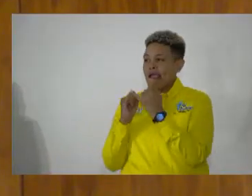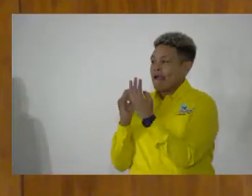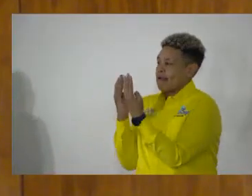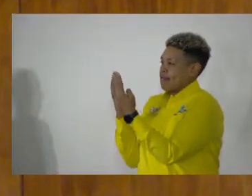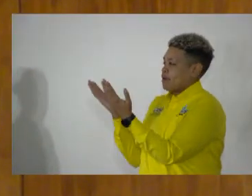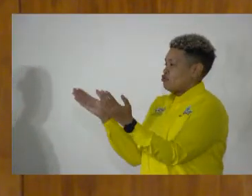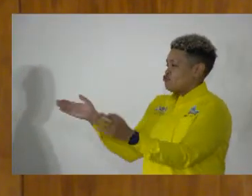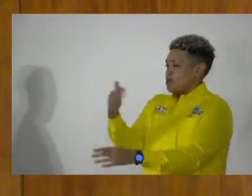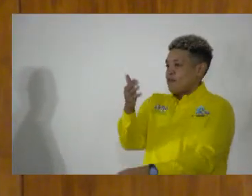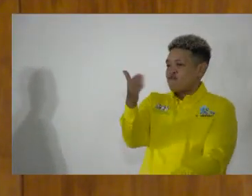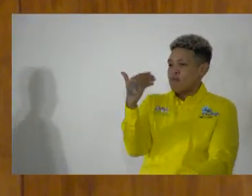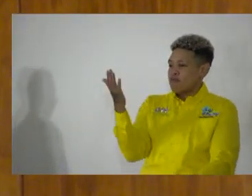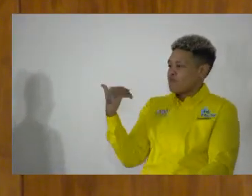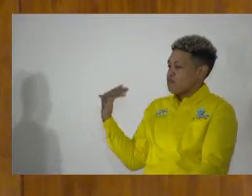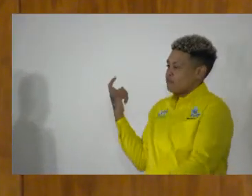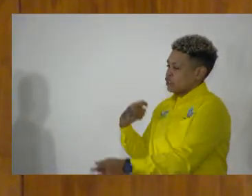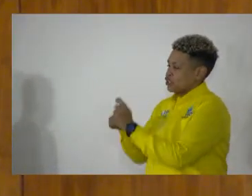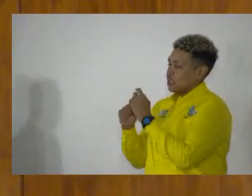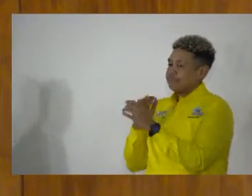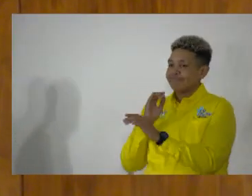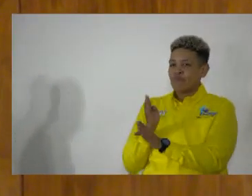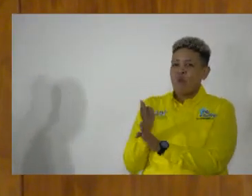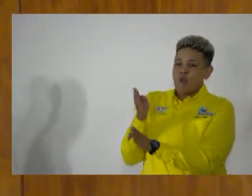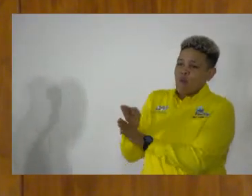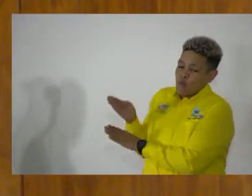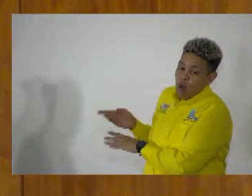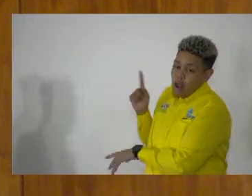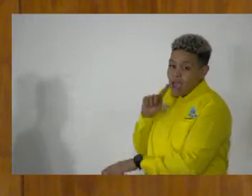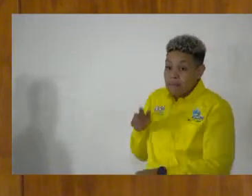removal, park upgrading,